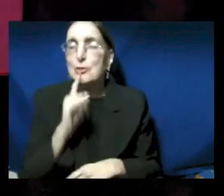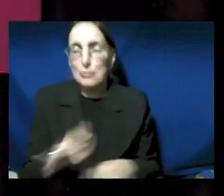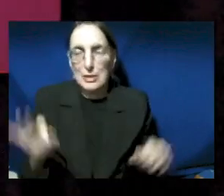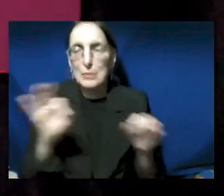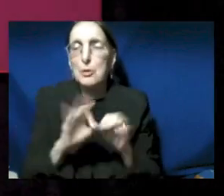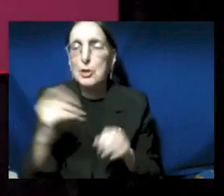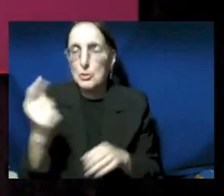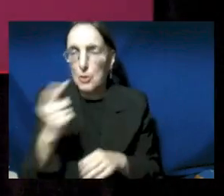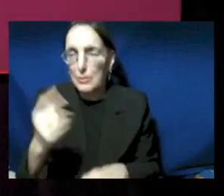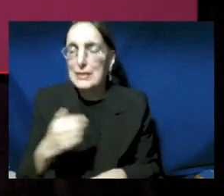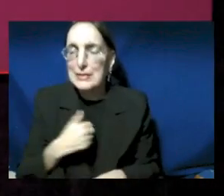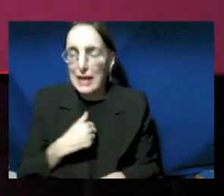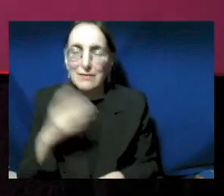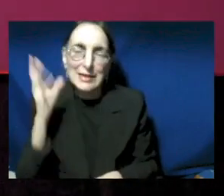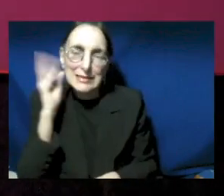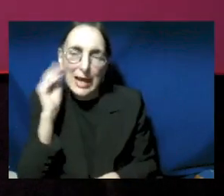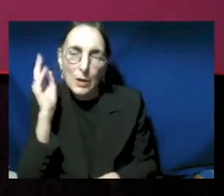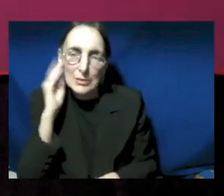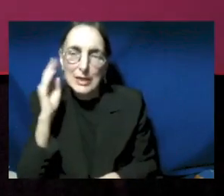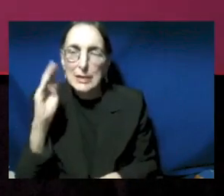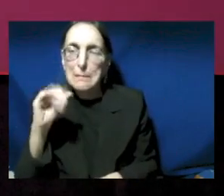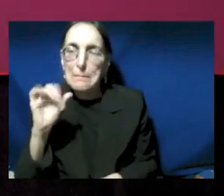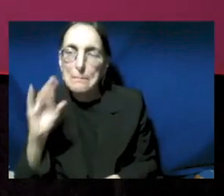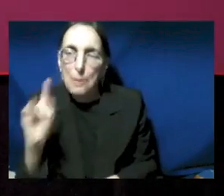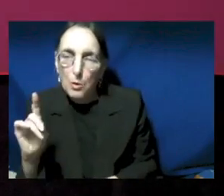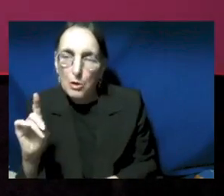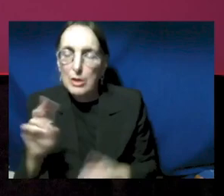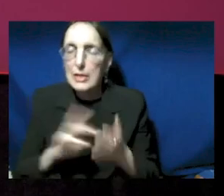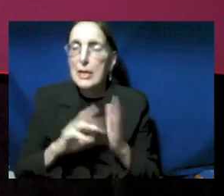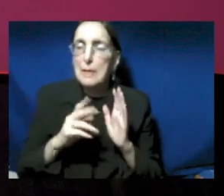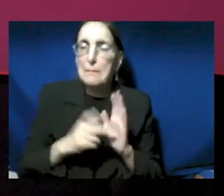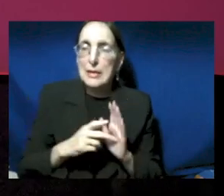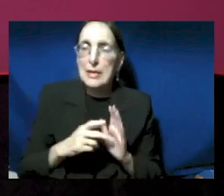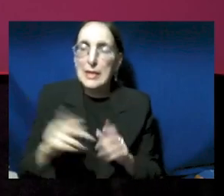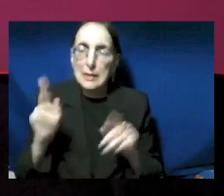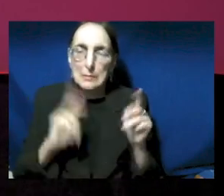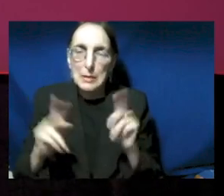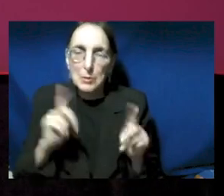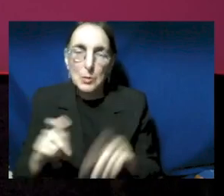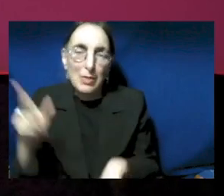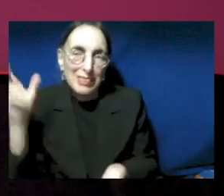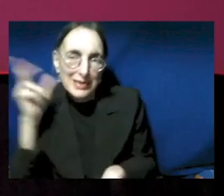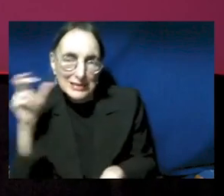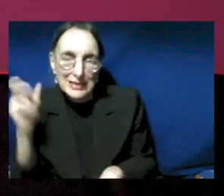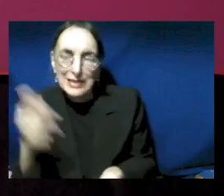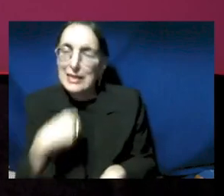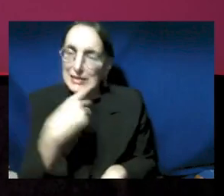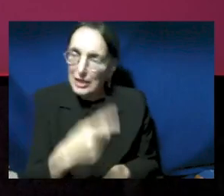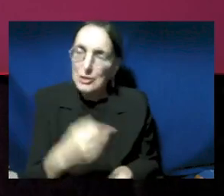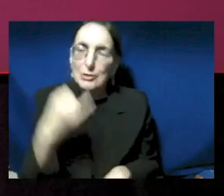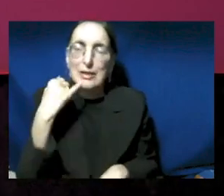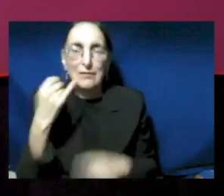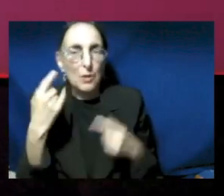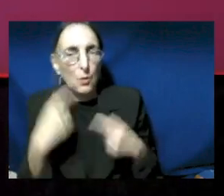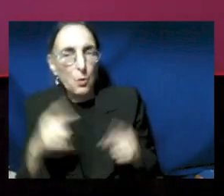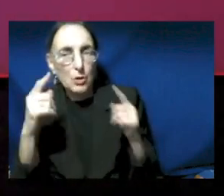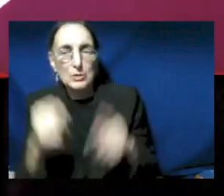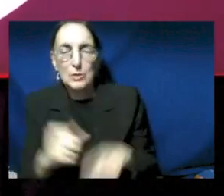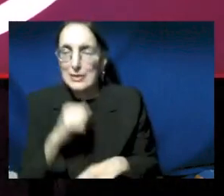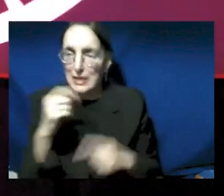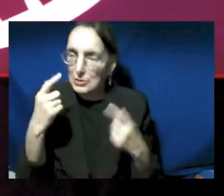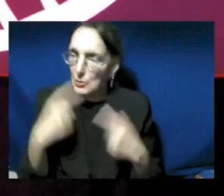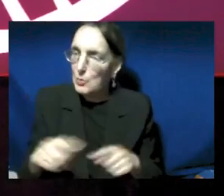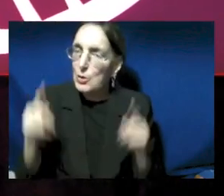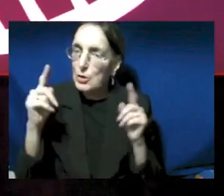why I said around the listening, so that you're actually engaged in what the message is. The second piece that I want to raise, which I talked